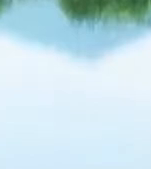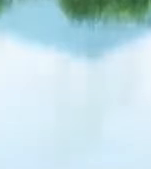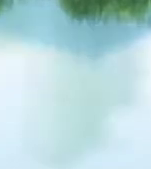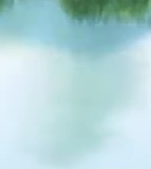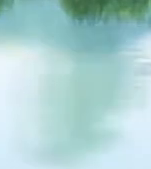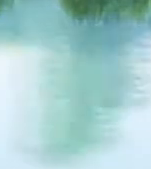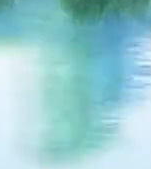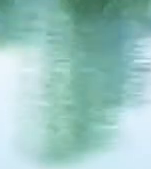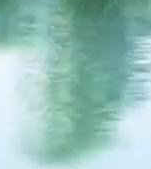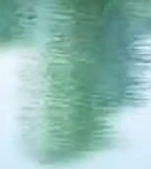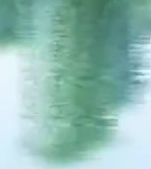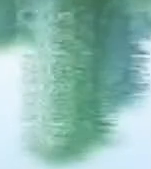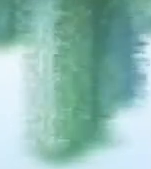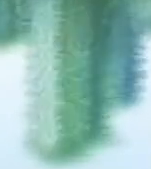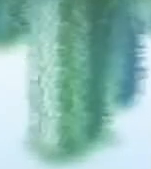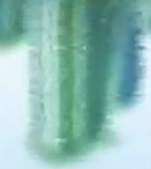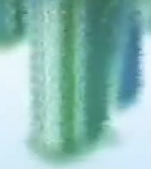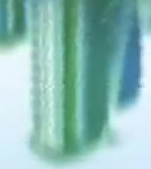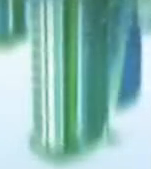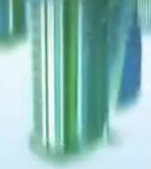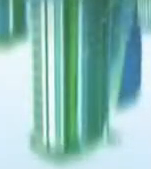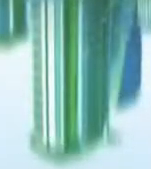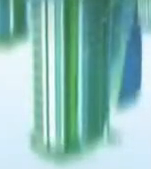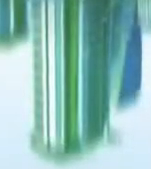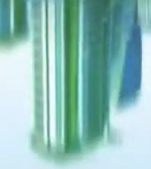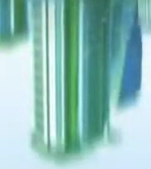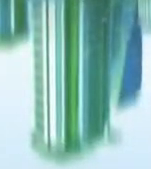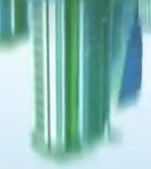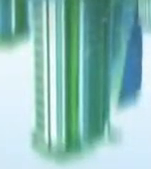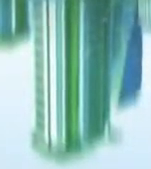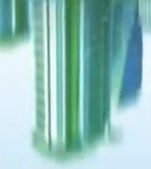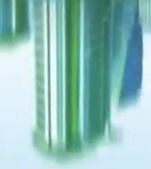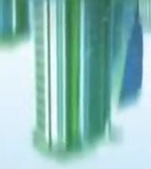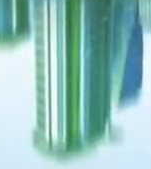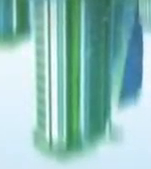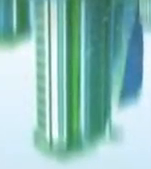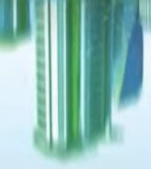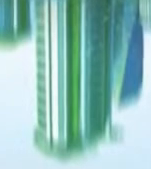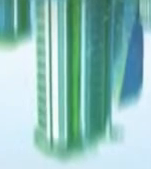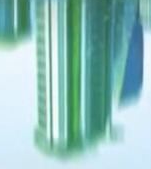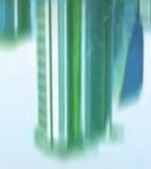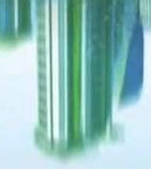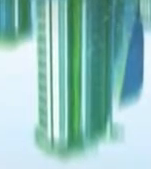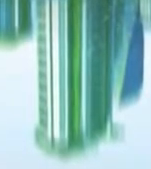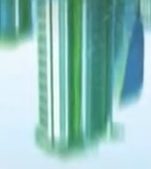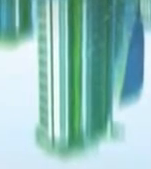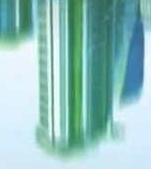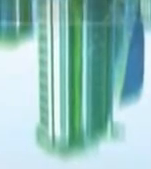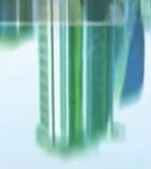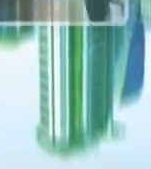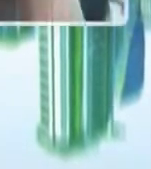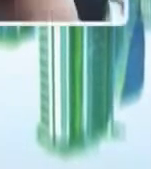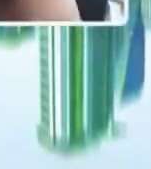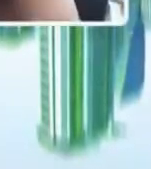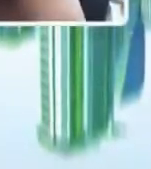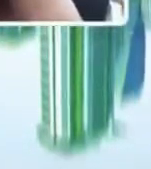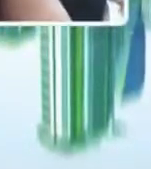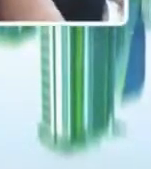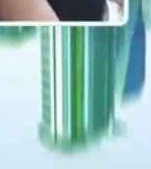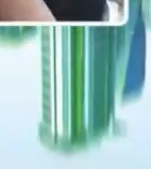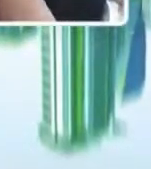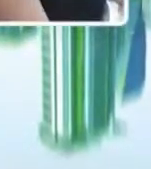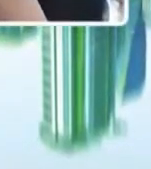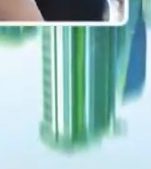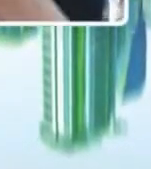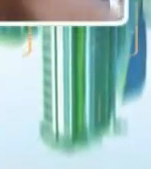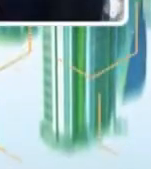subject of my review, the one you just now mentioned, is not there. Now, to answer your question directly as to how it has transformed my life, it